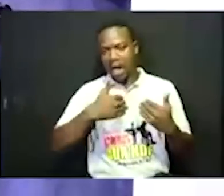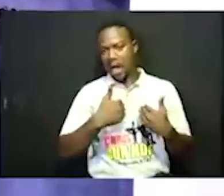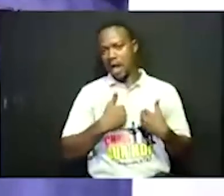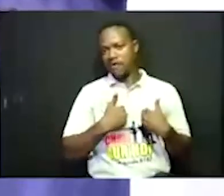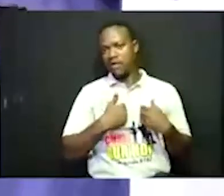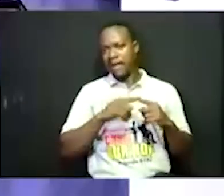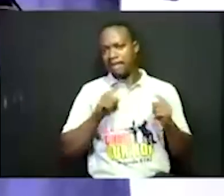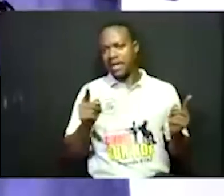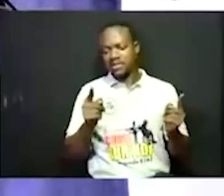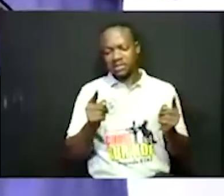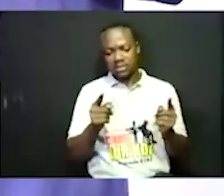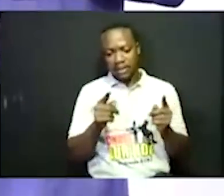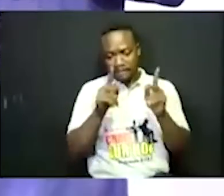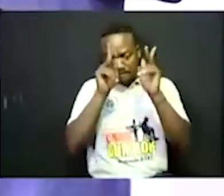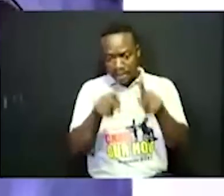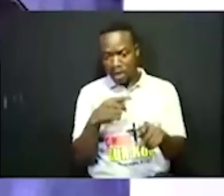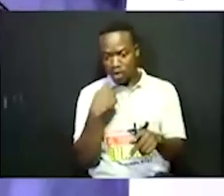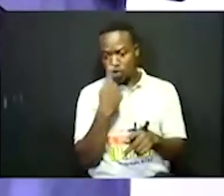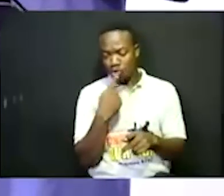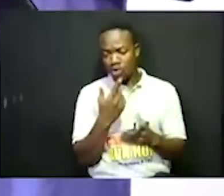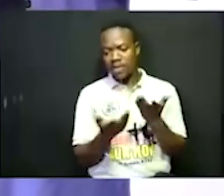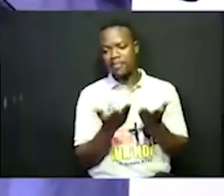by offense.